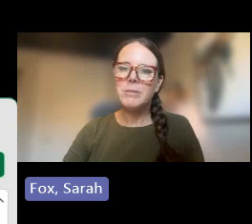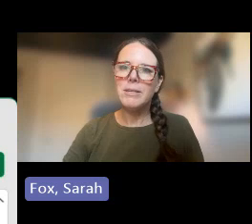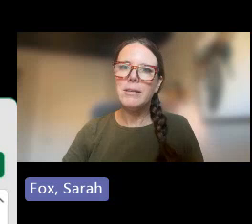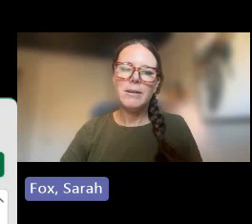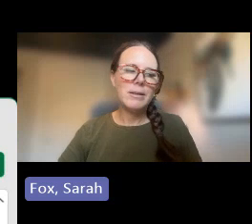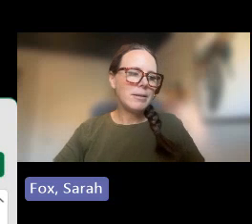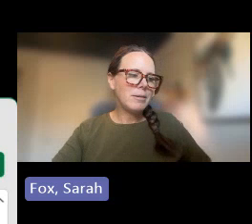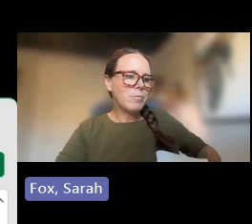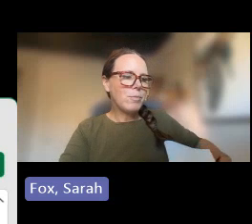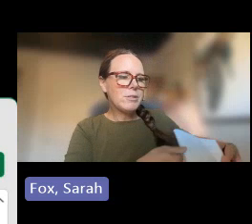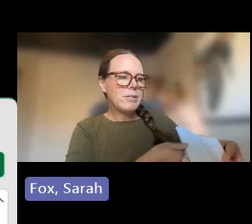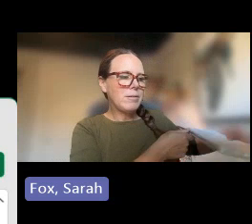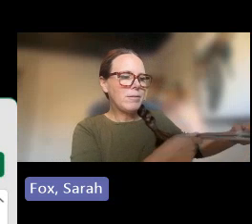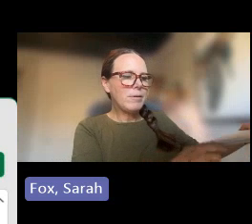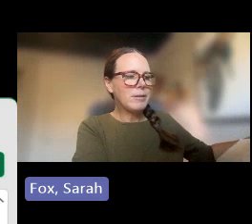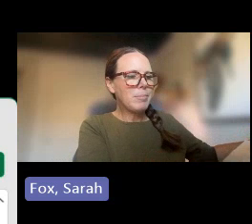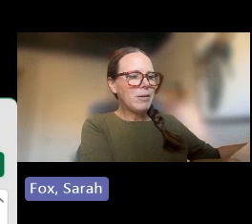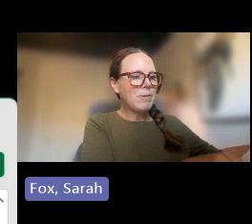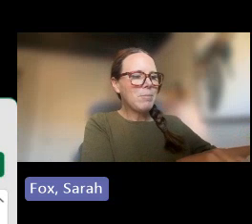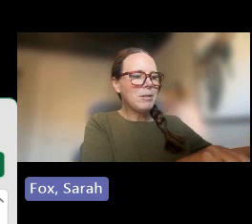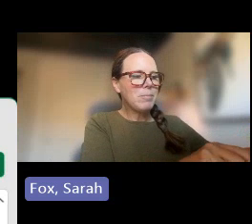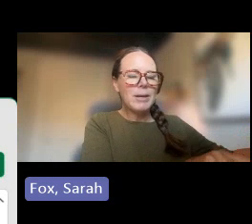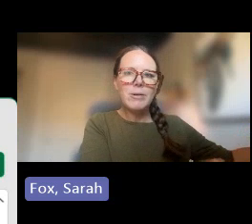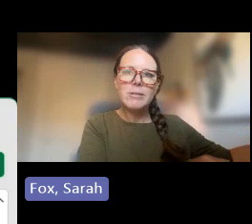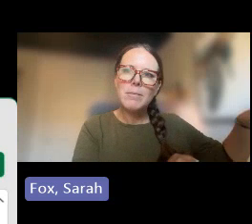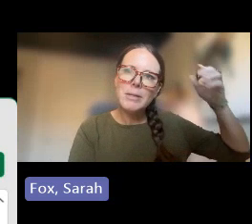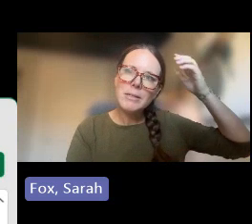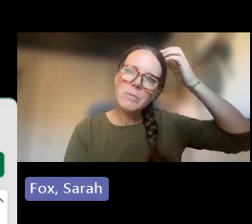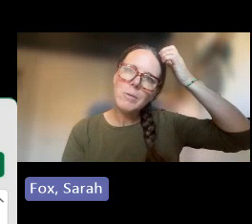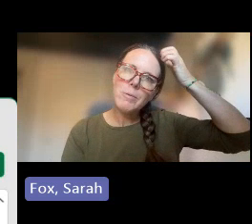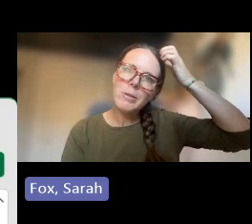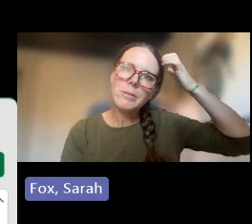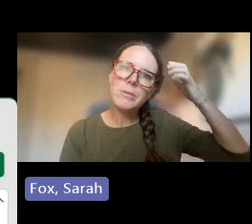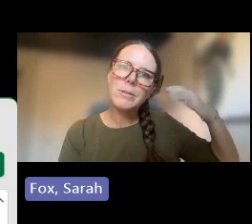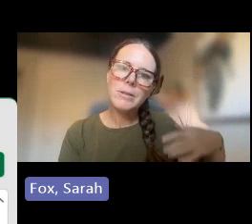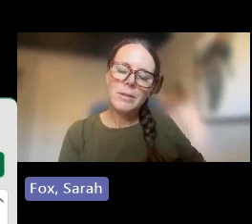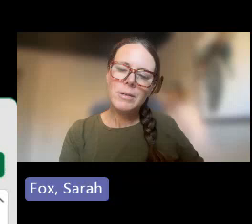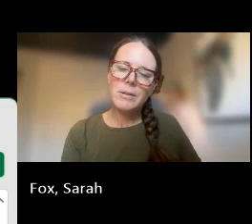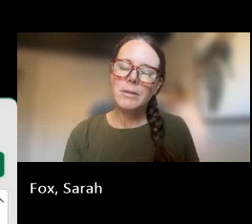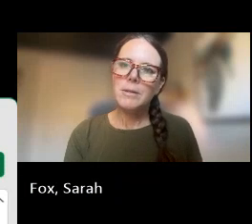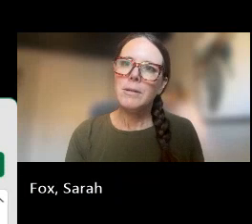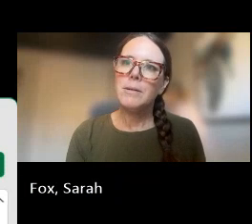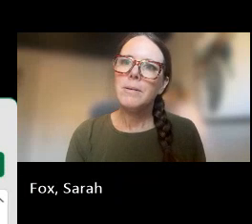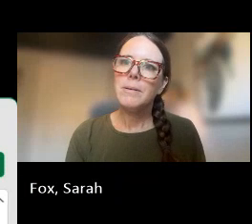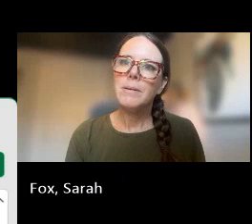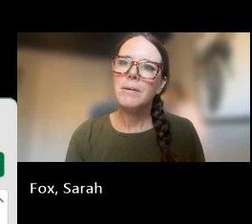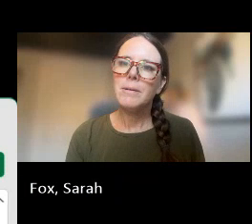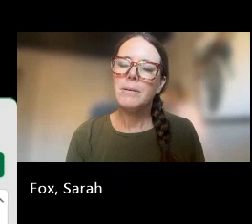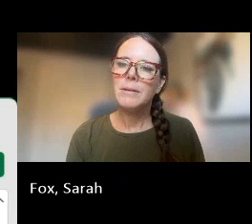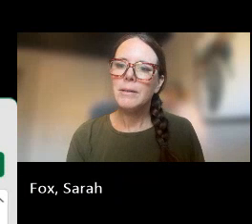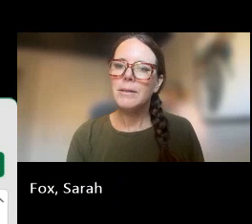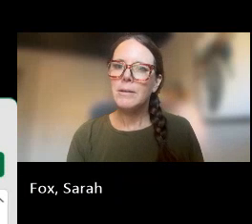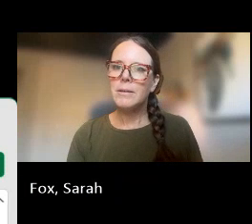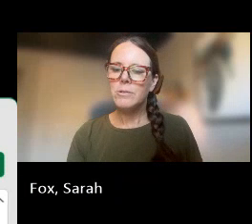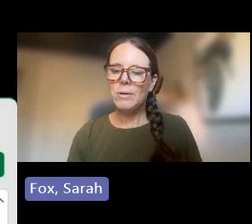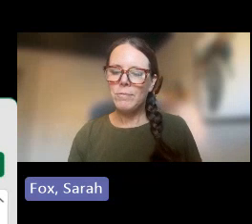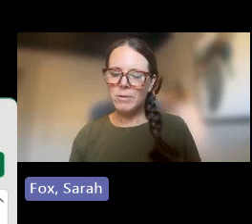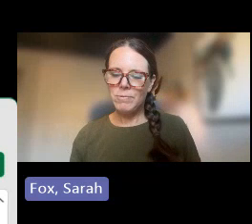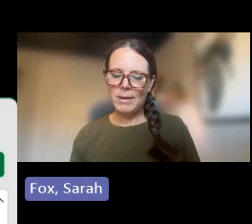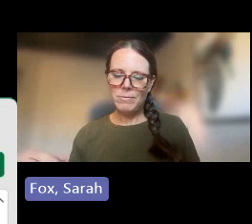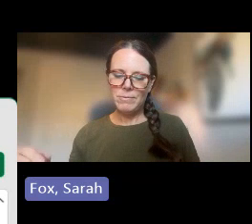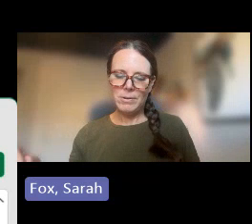gonna make some tea and we'll take, what, about a 5-minute break or 10 minutes? What do we want to do? What, about 12:35 sound good? Does